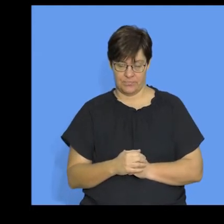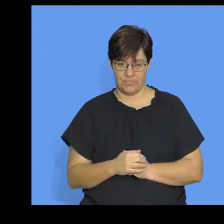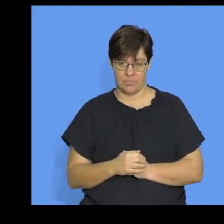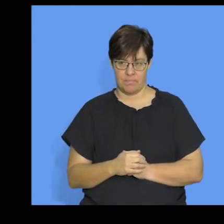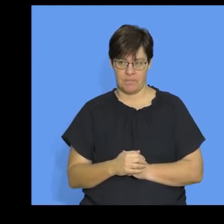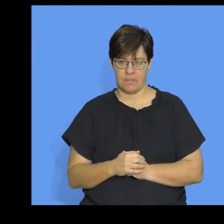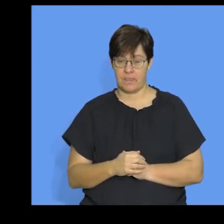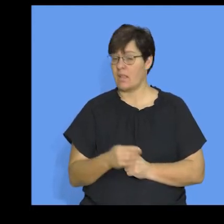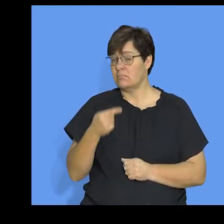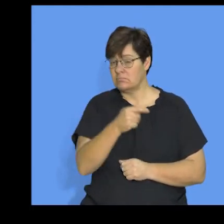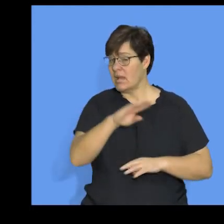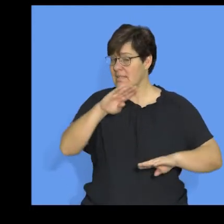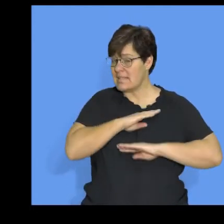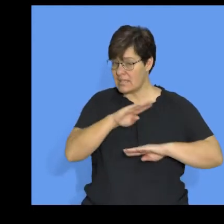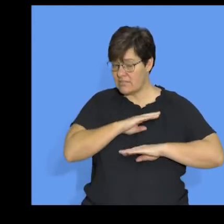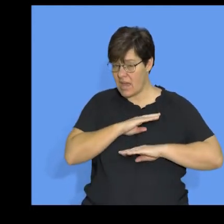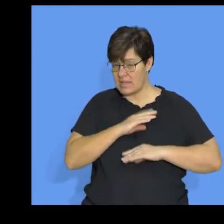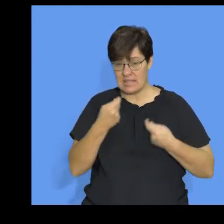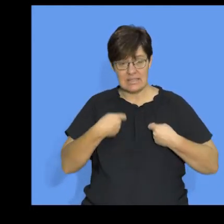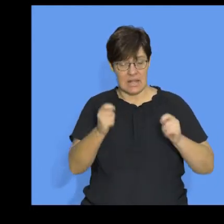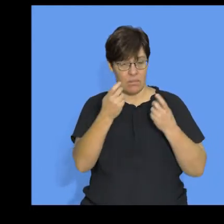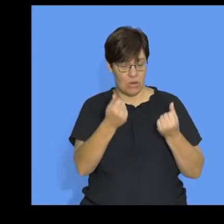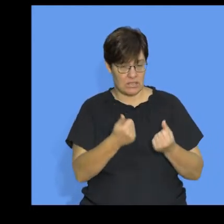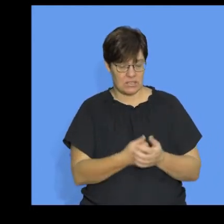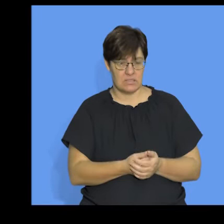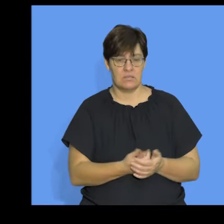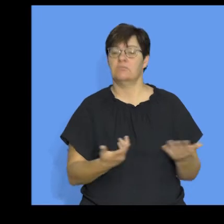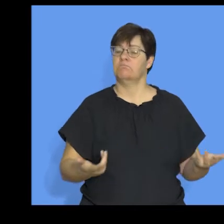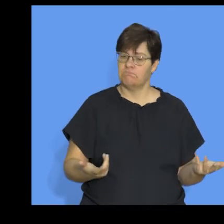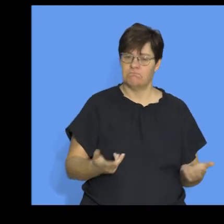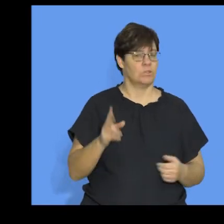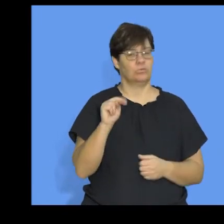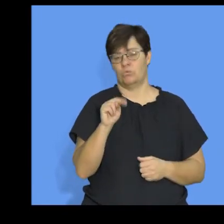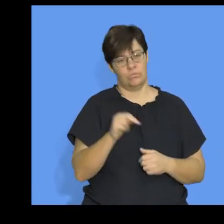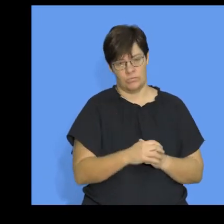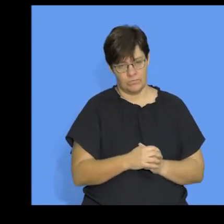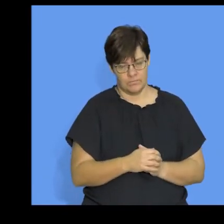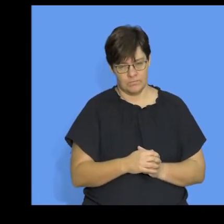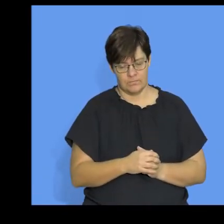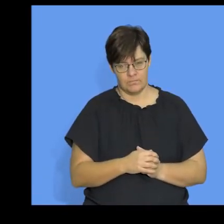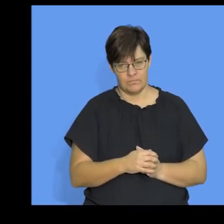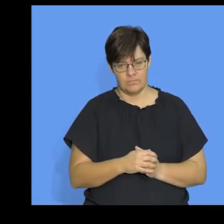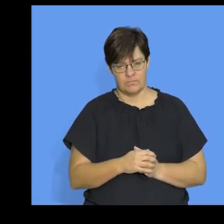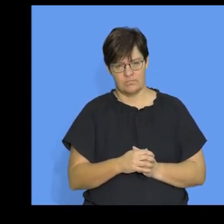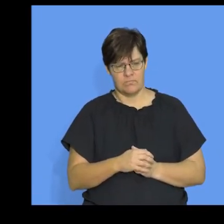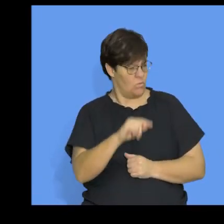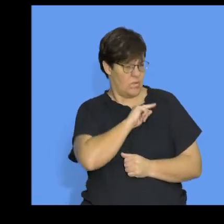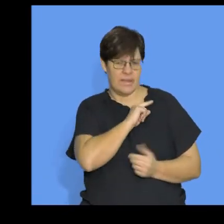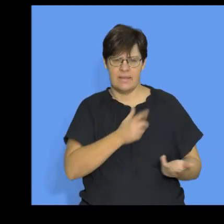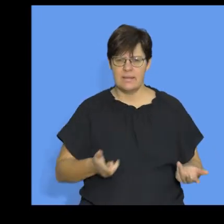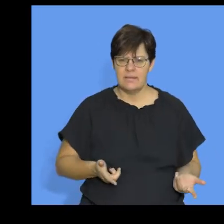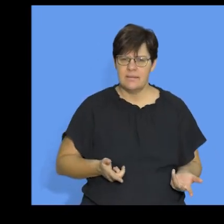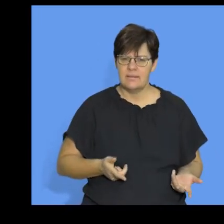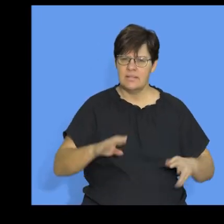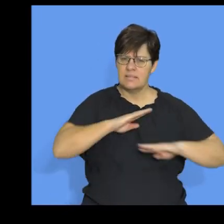Julius be satisfied with the selling price? The answer obviously is no. He will not be satisfied with 94